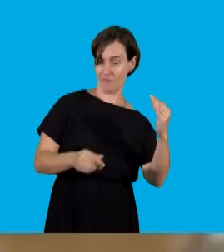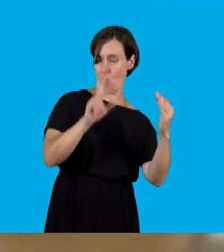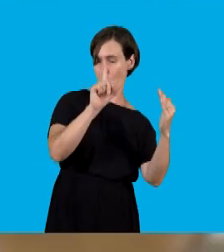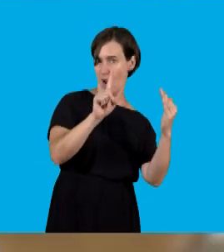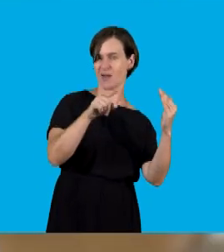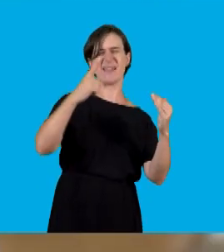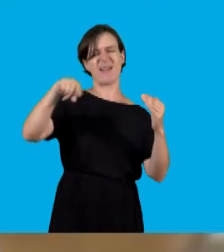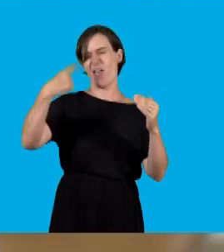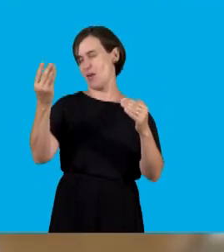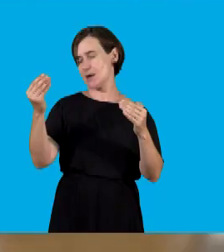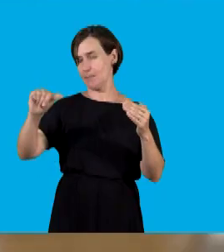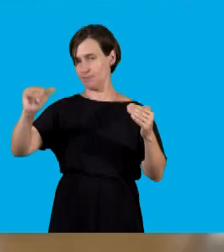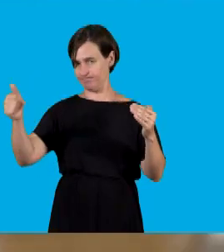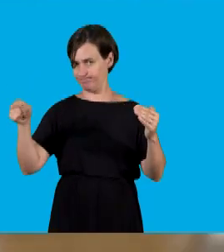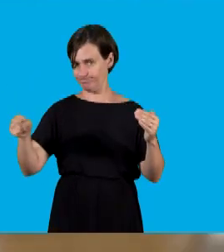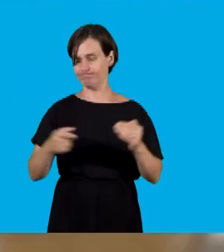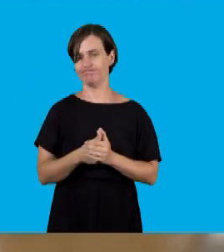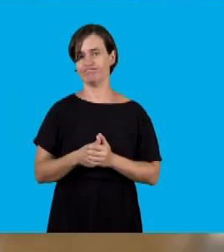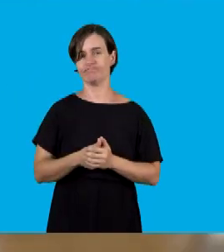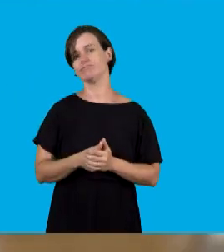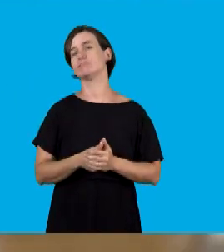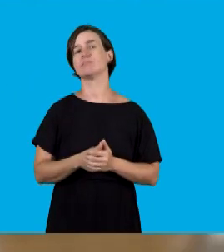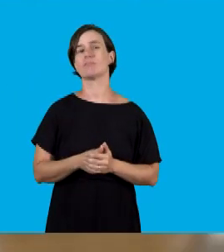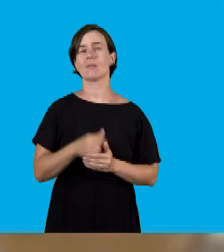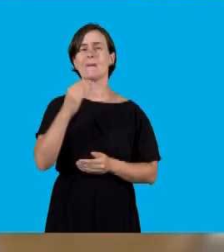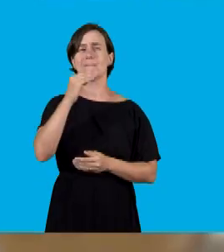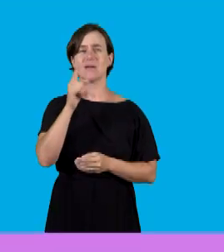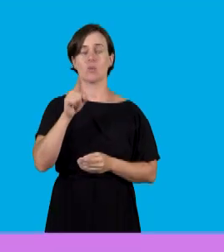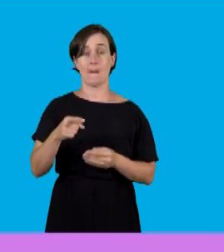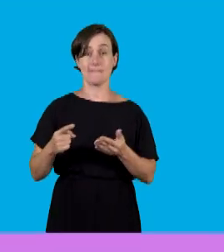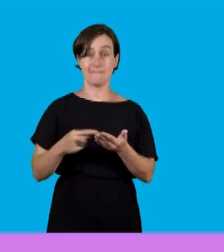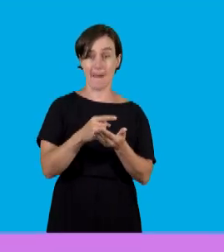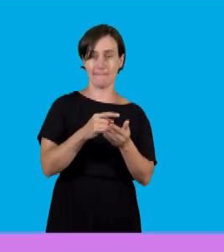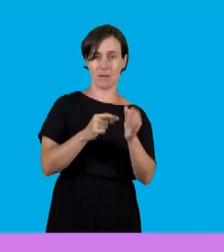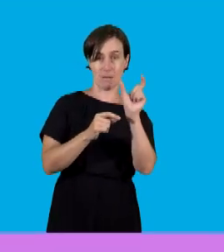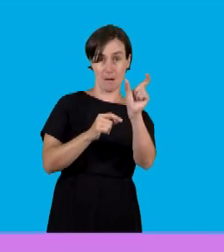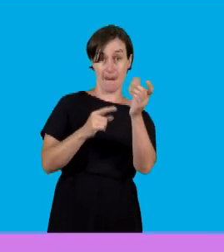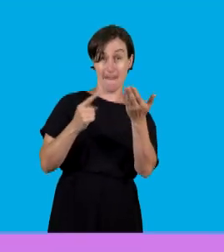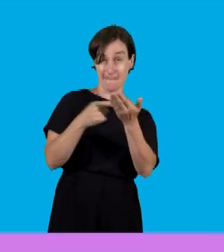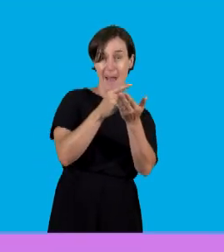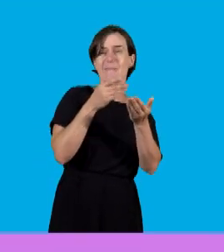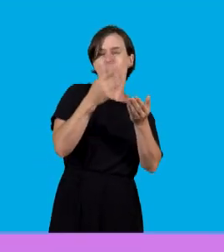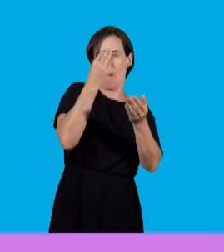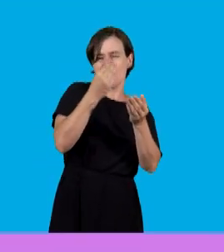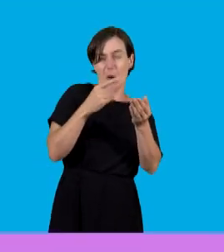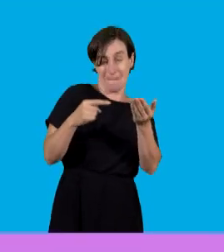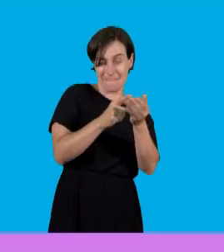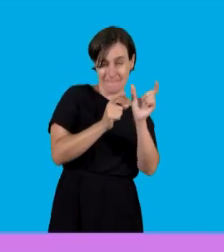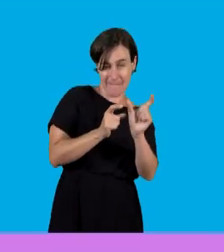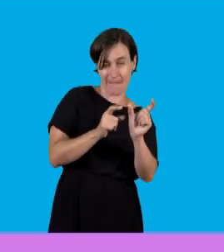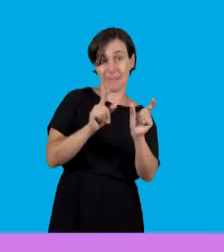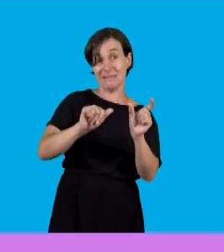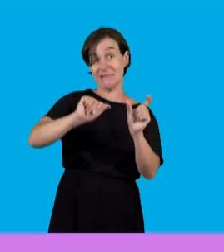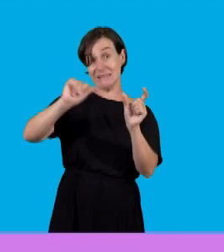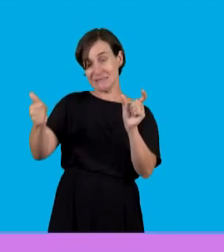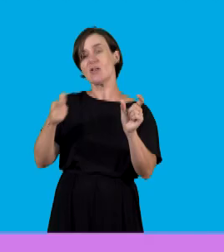another value on the right-hand side, which means that map is to reality. It means that this one will represent what is on the map and the